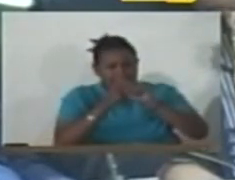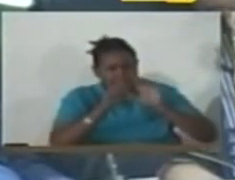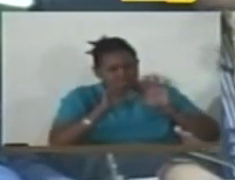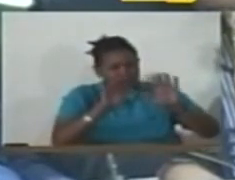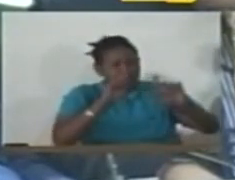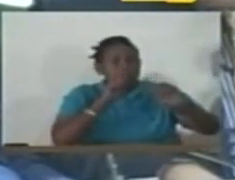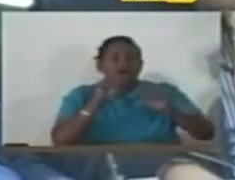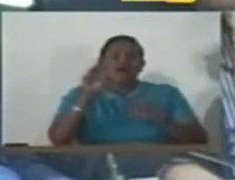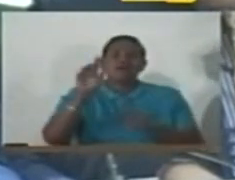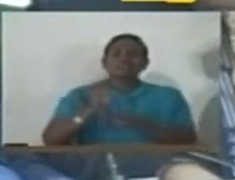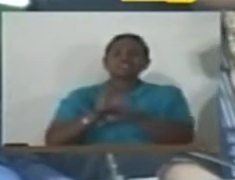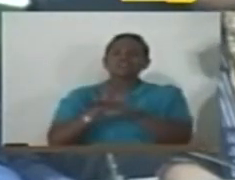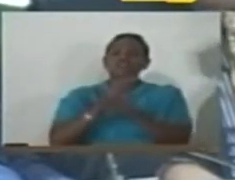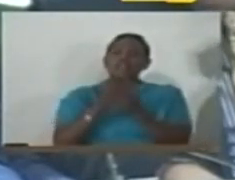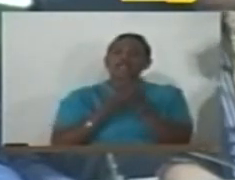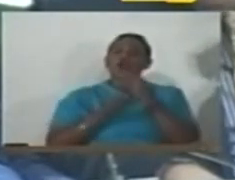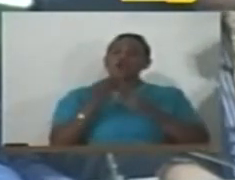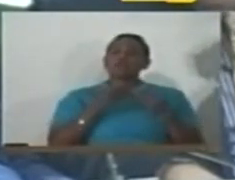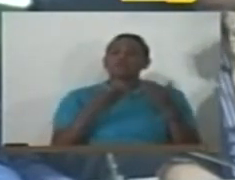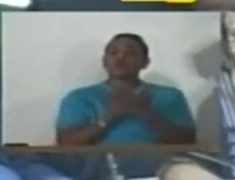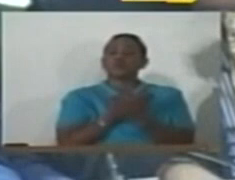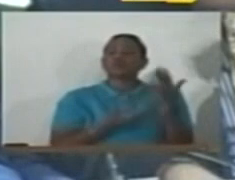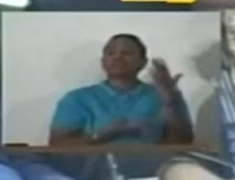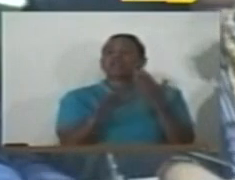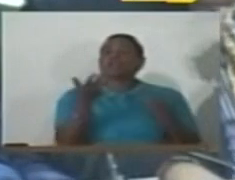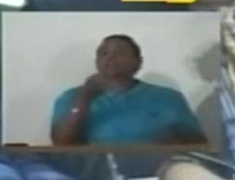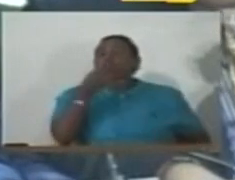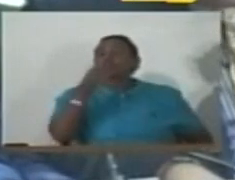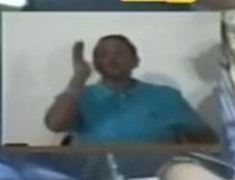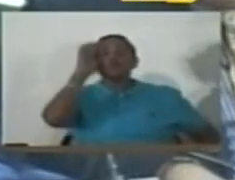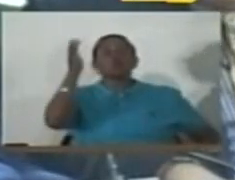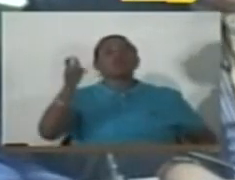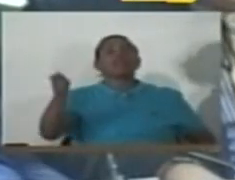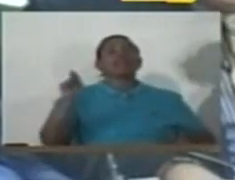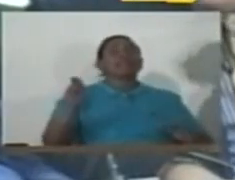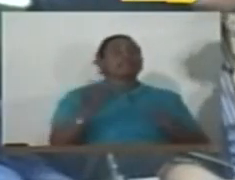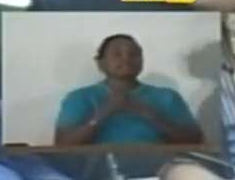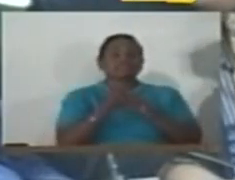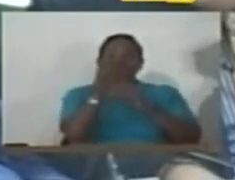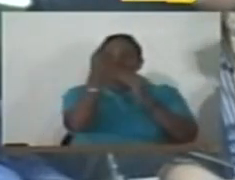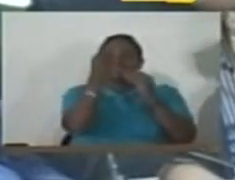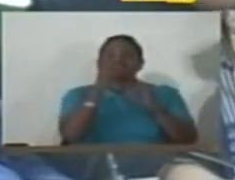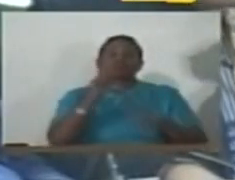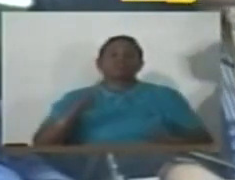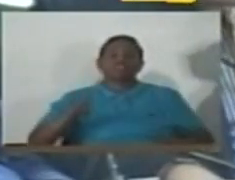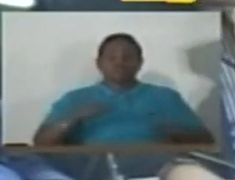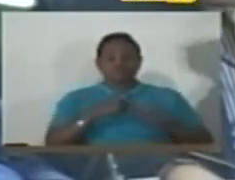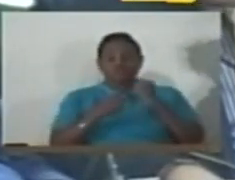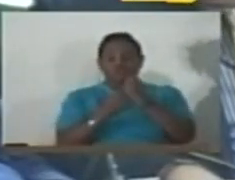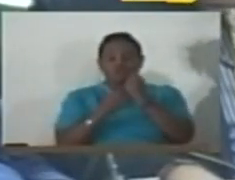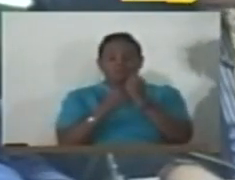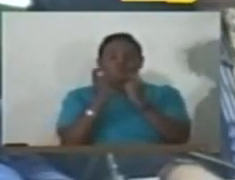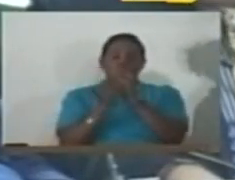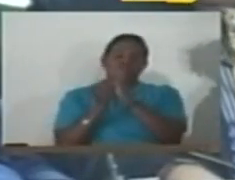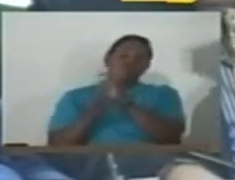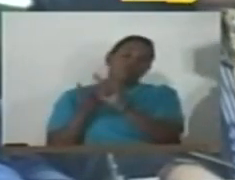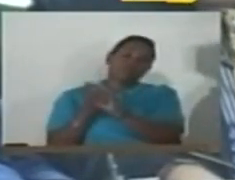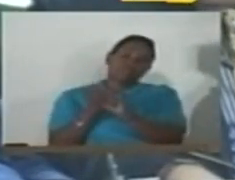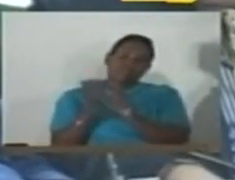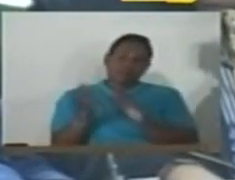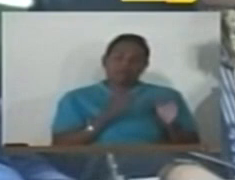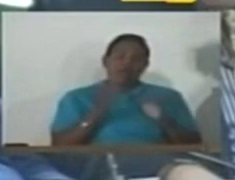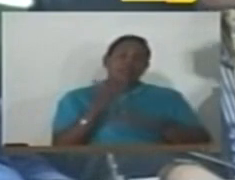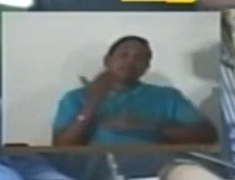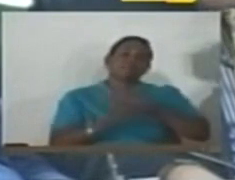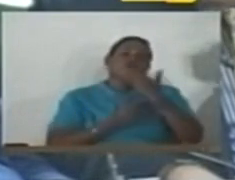digital economy and the integration of new technologies, will yield the data necessary to support the reform of the planning process